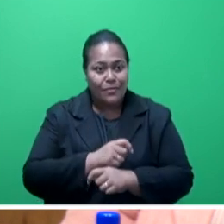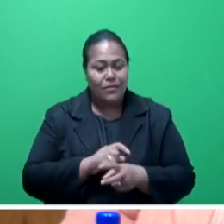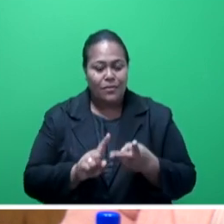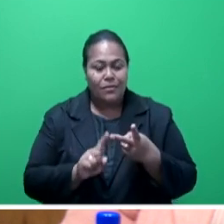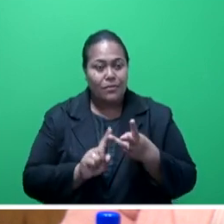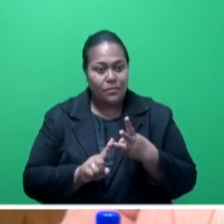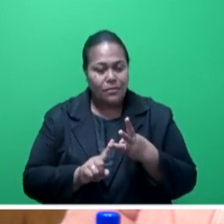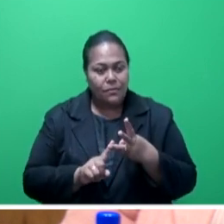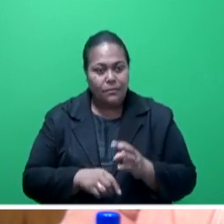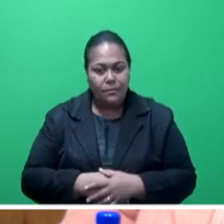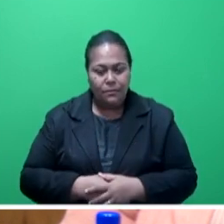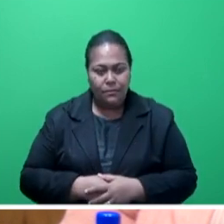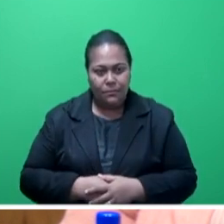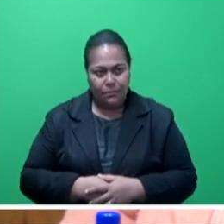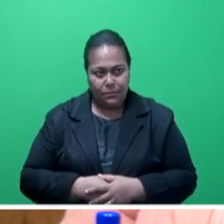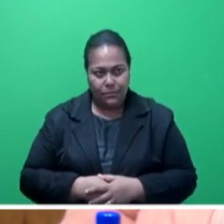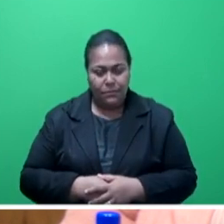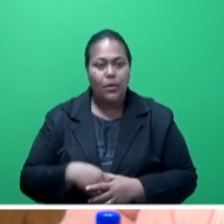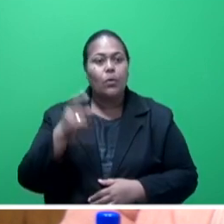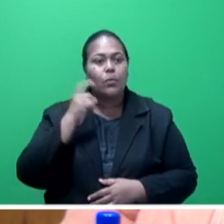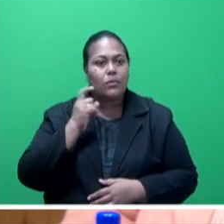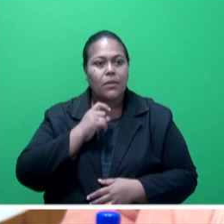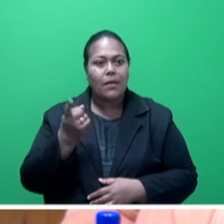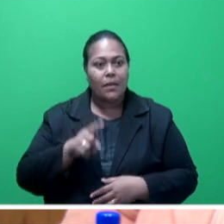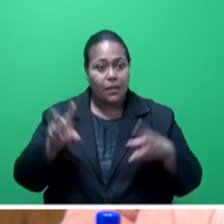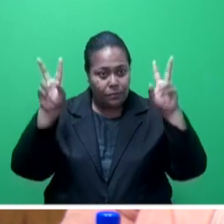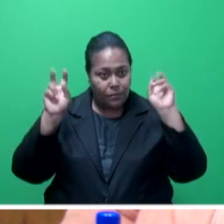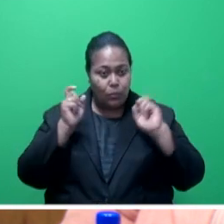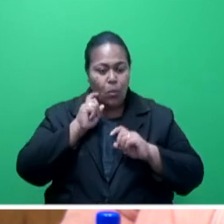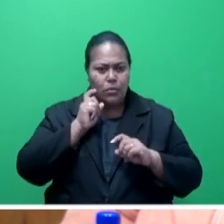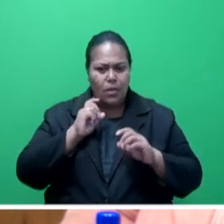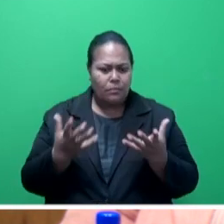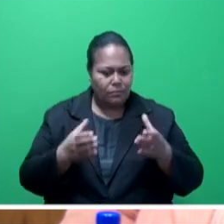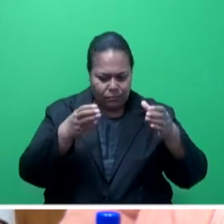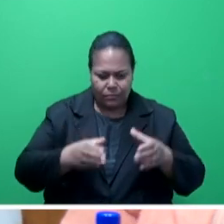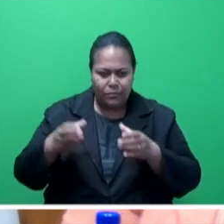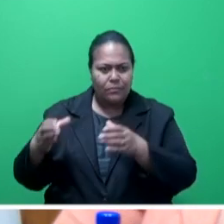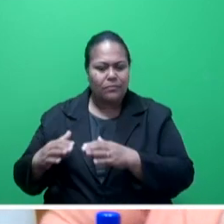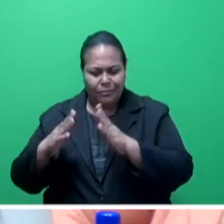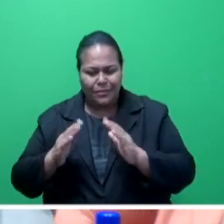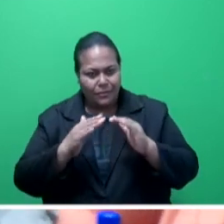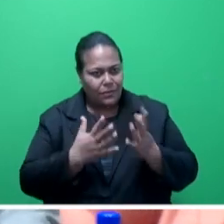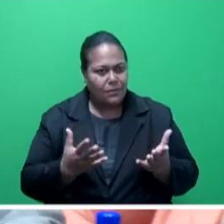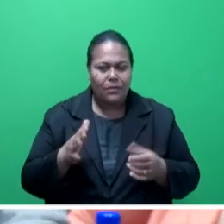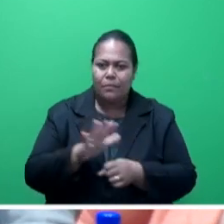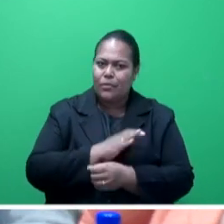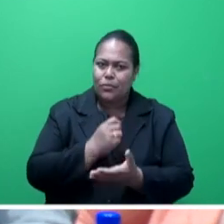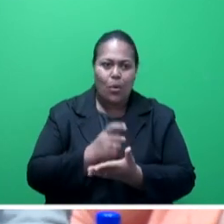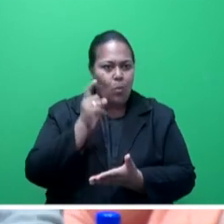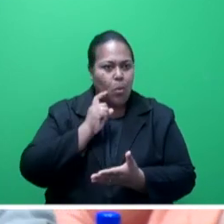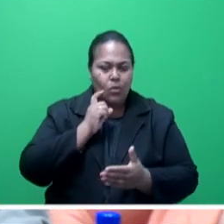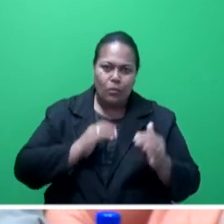renewing our water and wastewater infrastructure, and contributing to the circular economy, taking the water sector to net